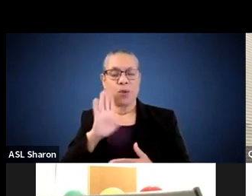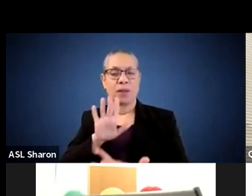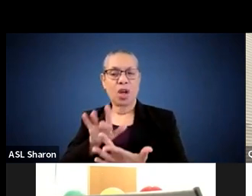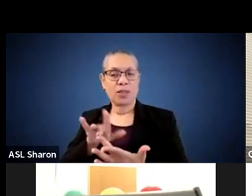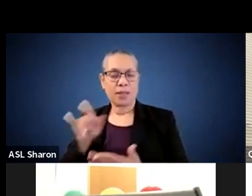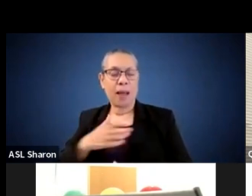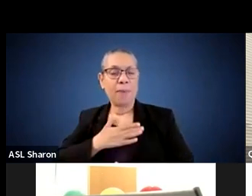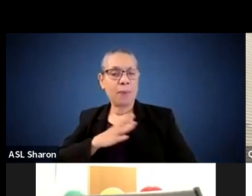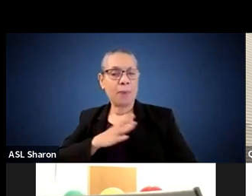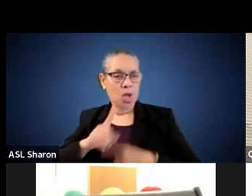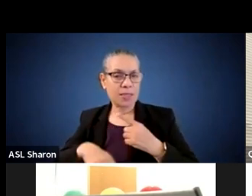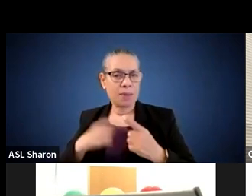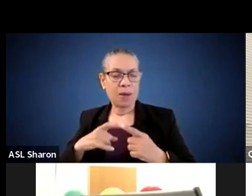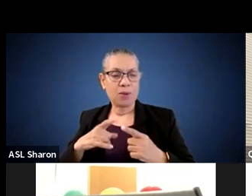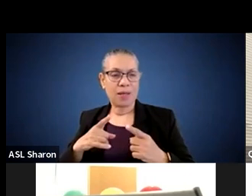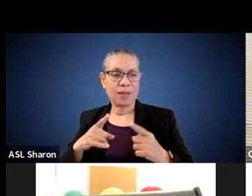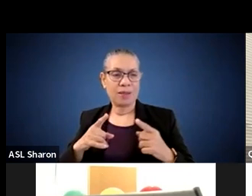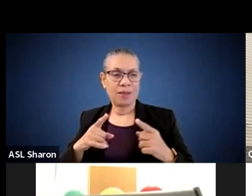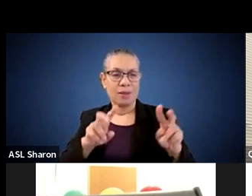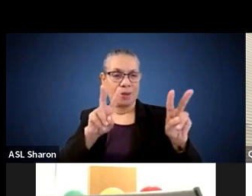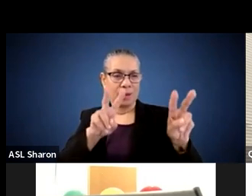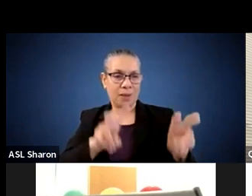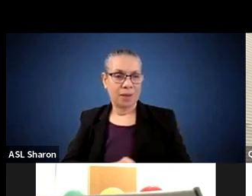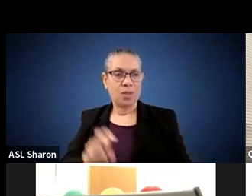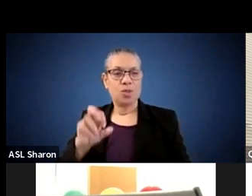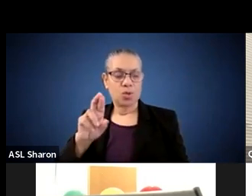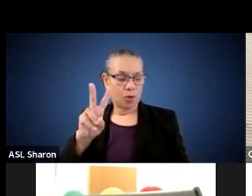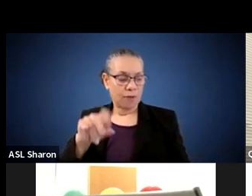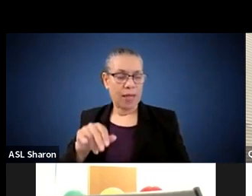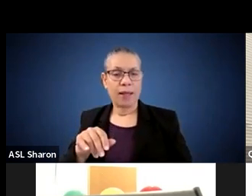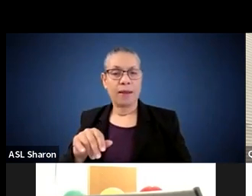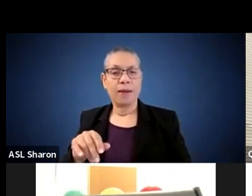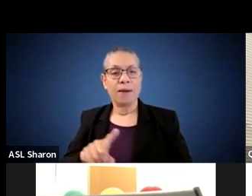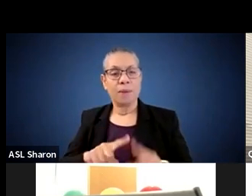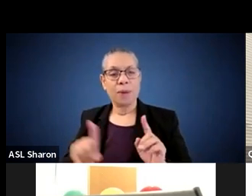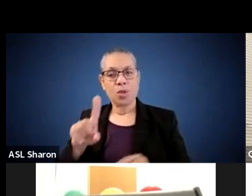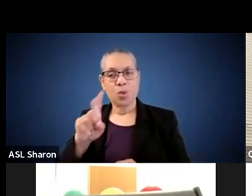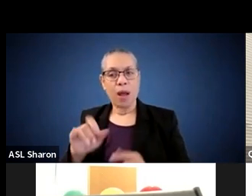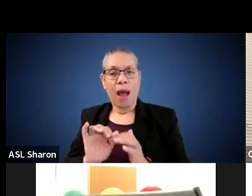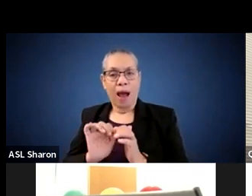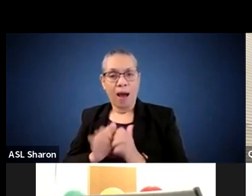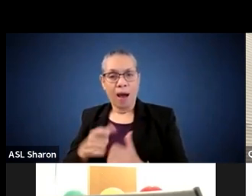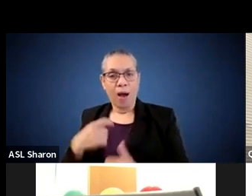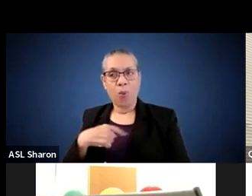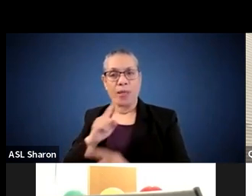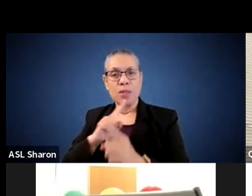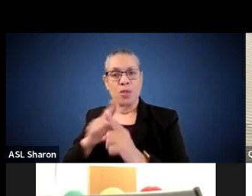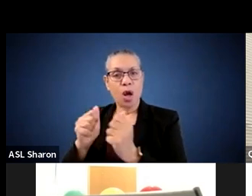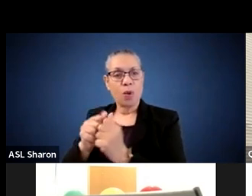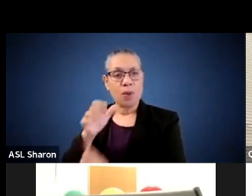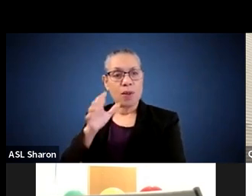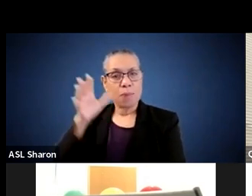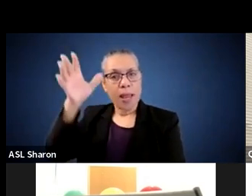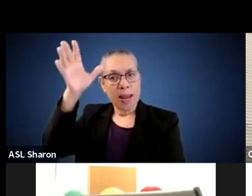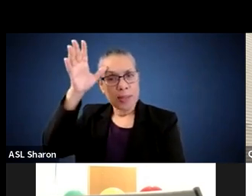we have the conversation about that and I don't want to repeat I did think the conversation around how we communicate with parents and